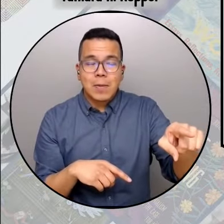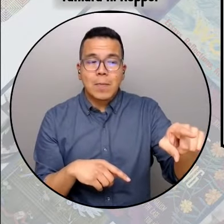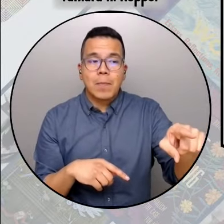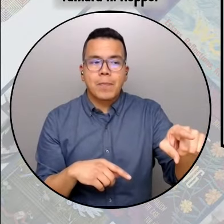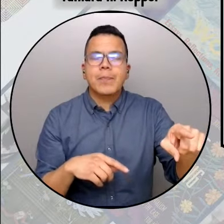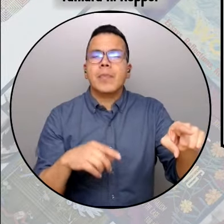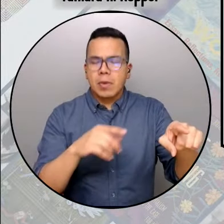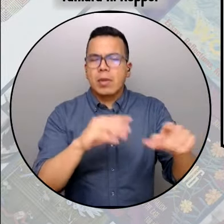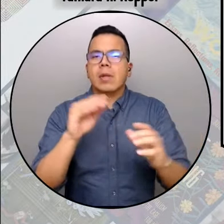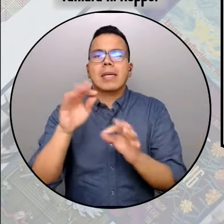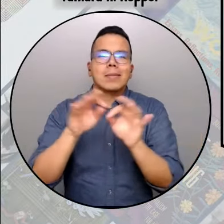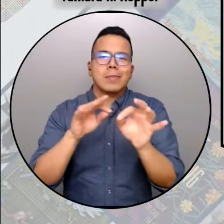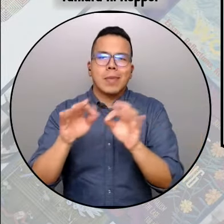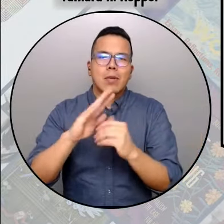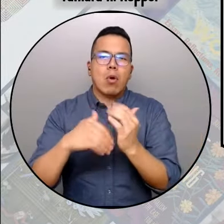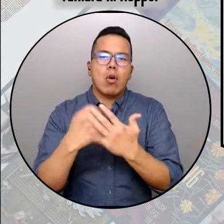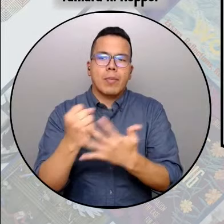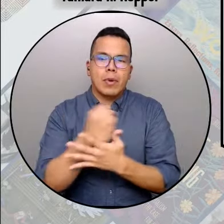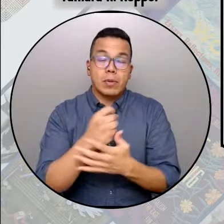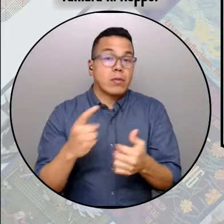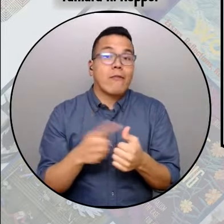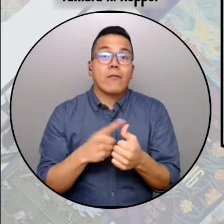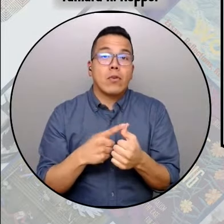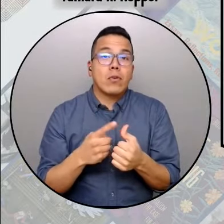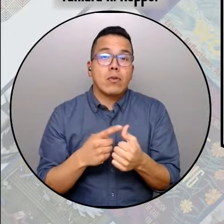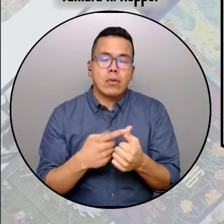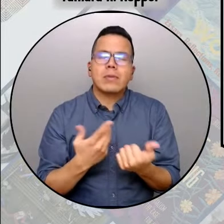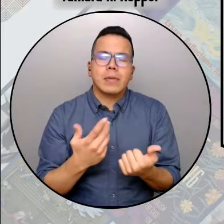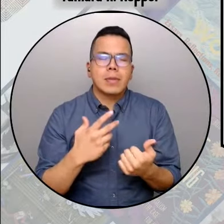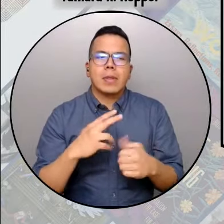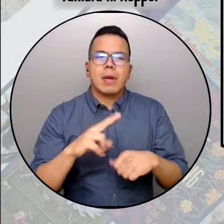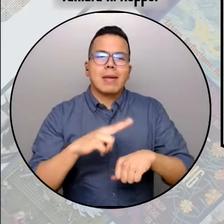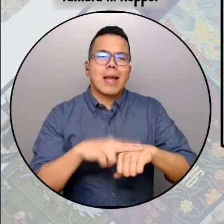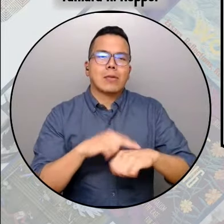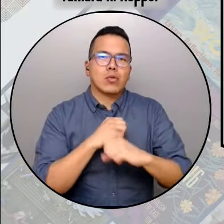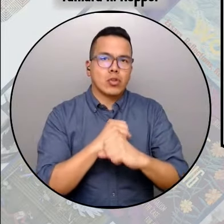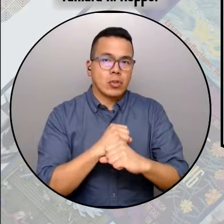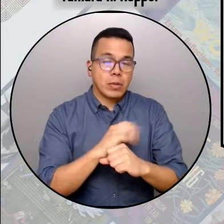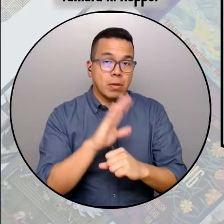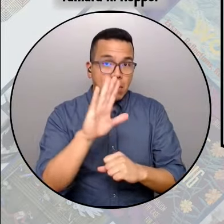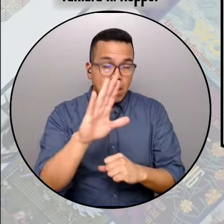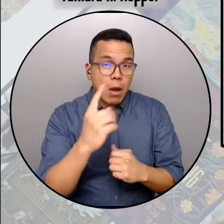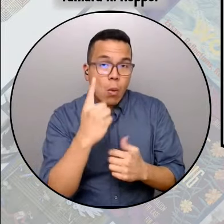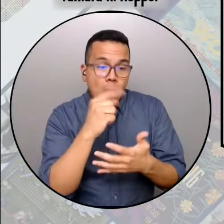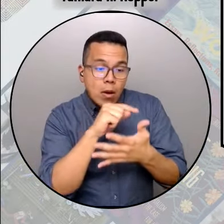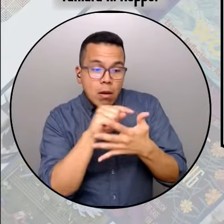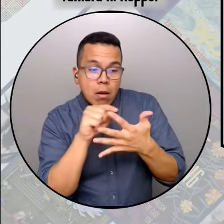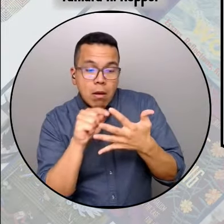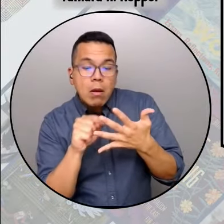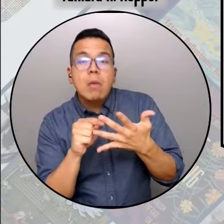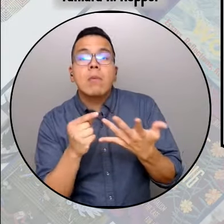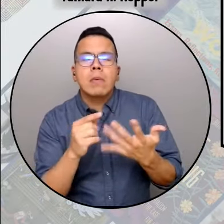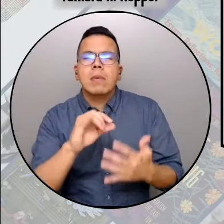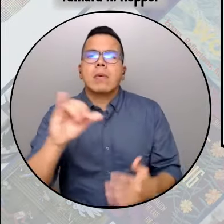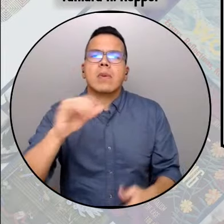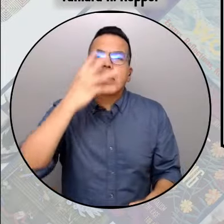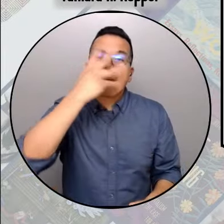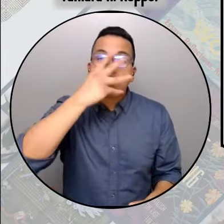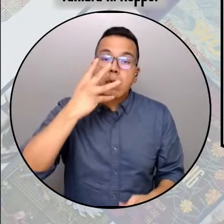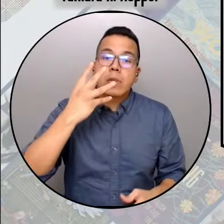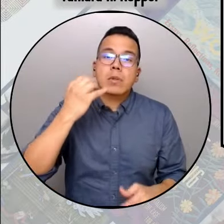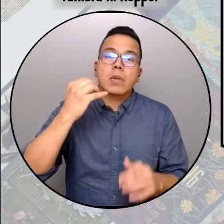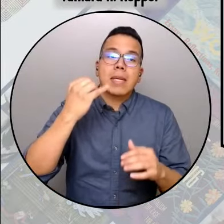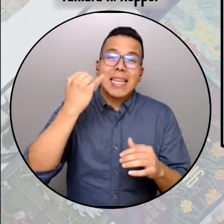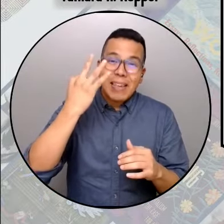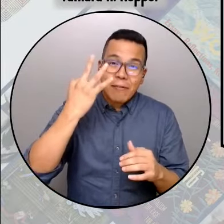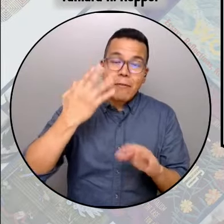their priorities. So the first is like national security. But one of their priorities is also immigrants with a felony or a